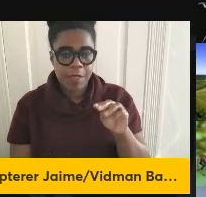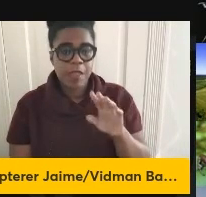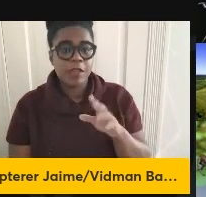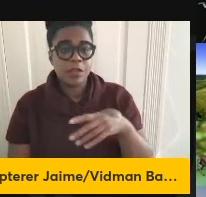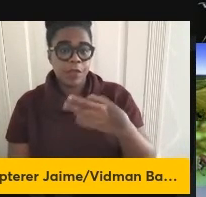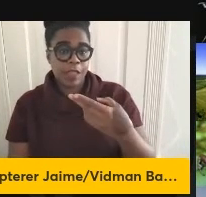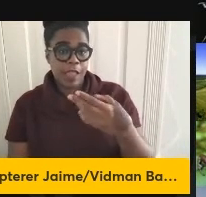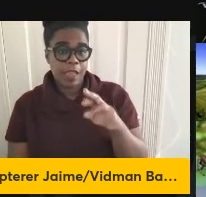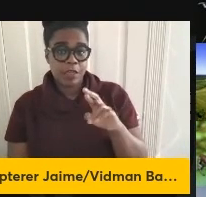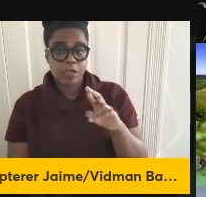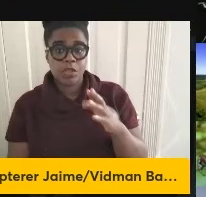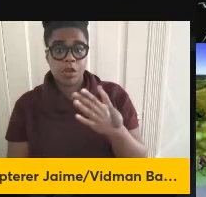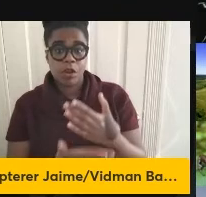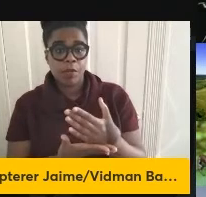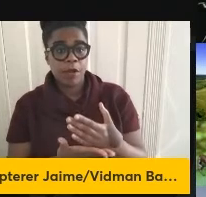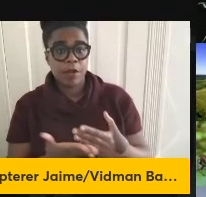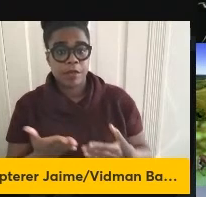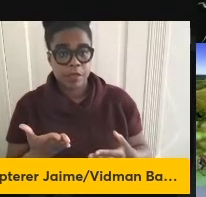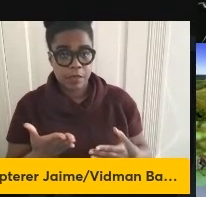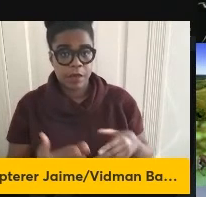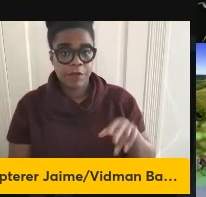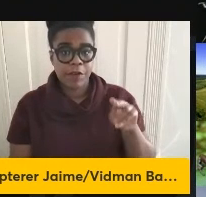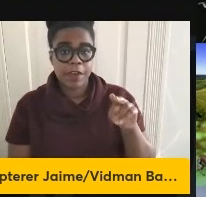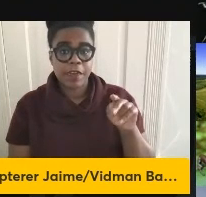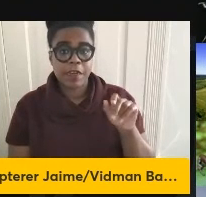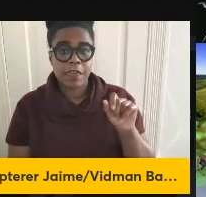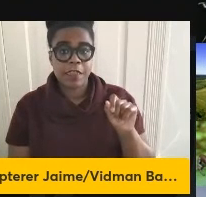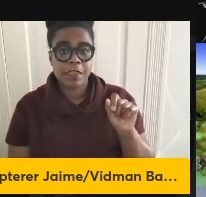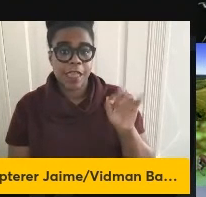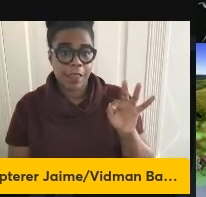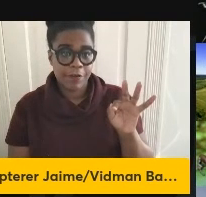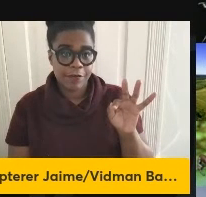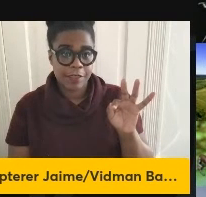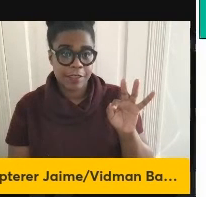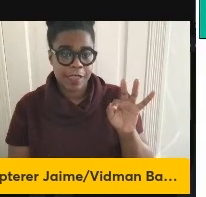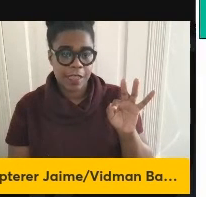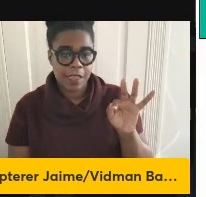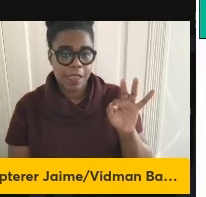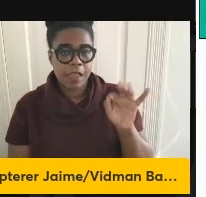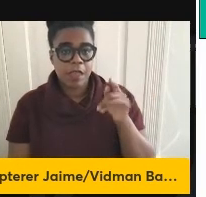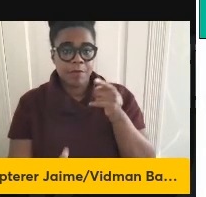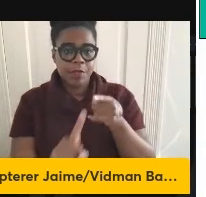component of NSF's mission is what I'm going to talk about today.